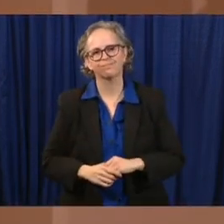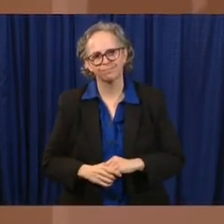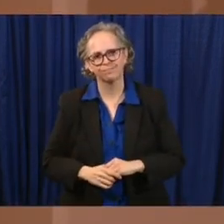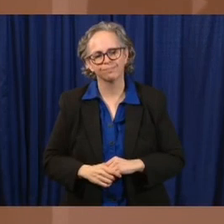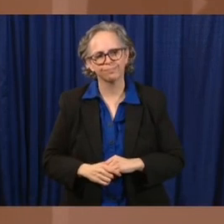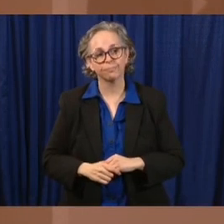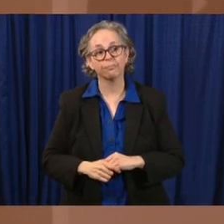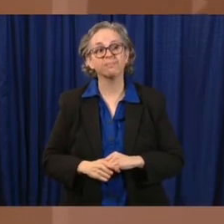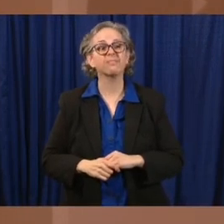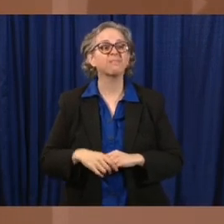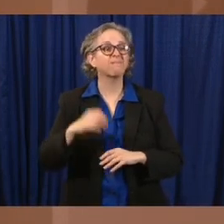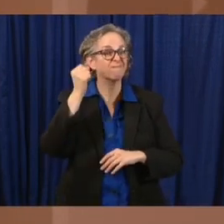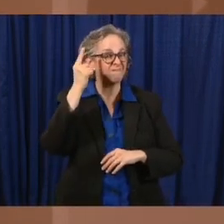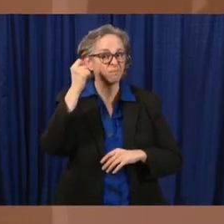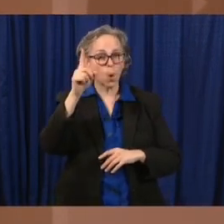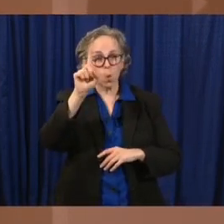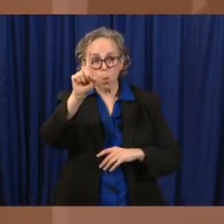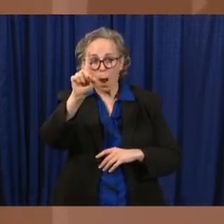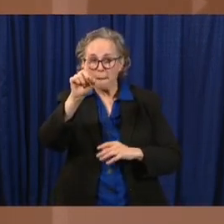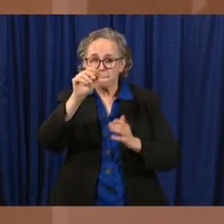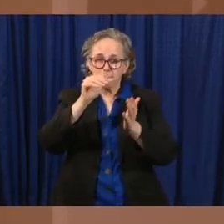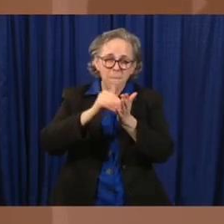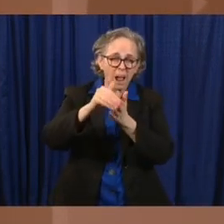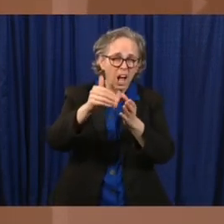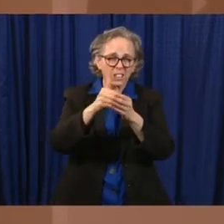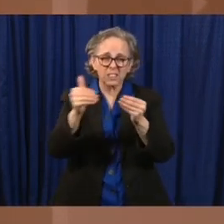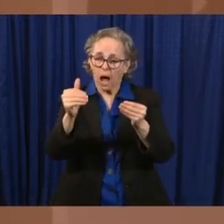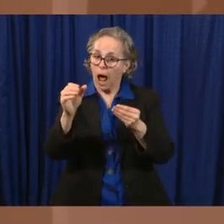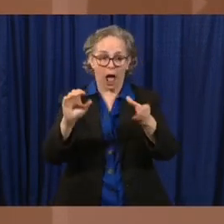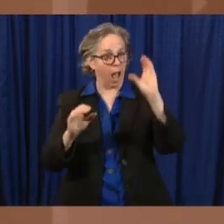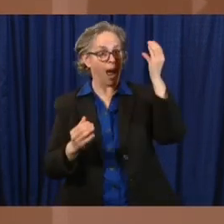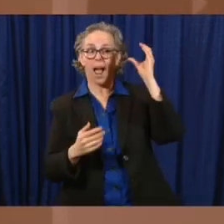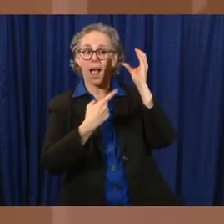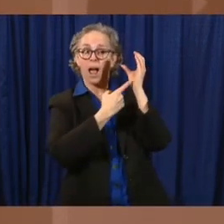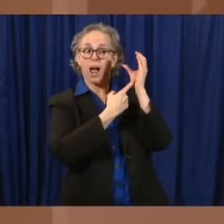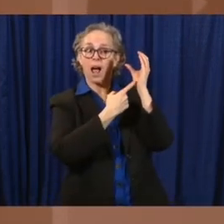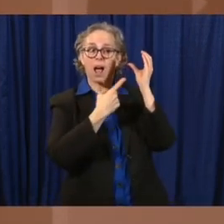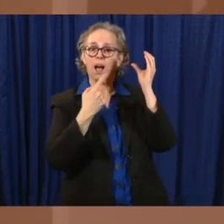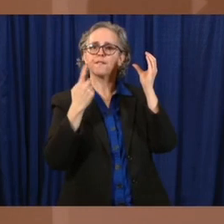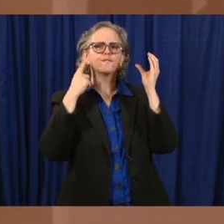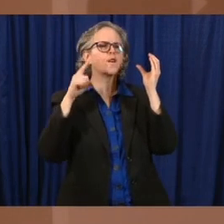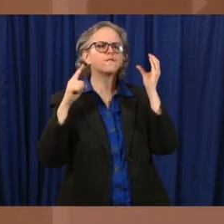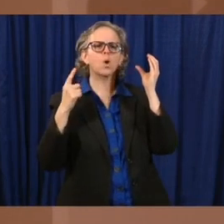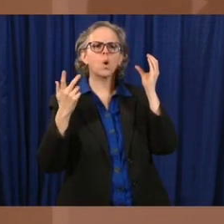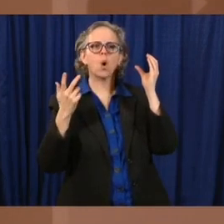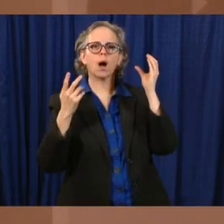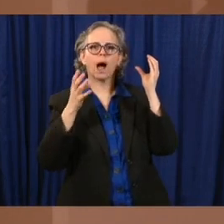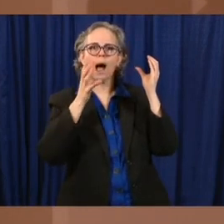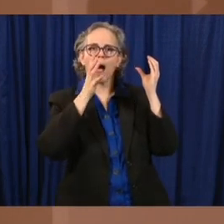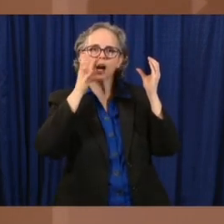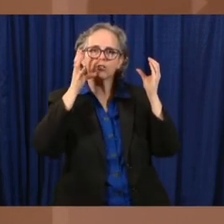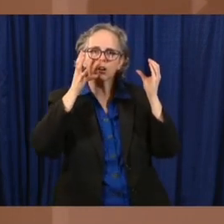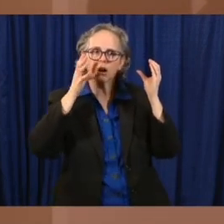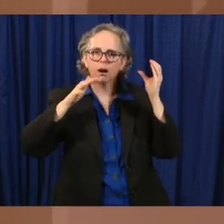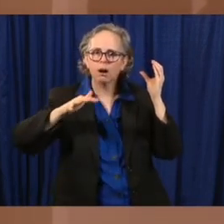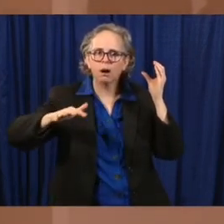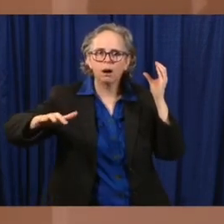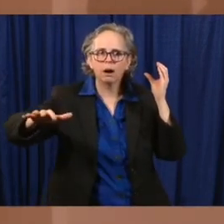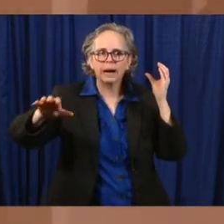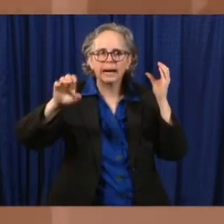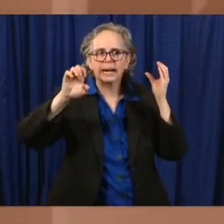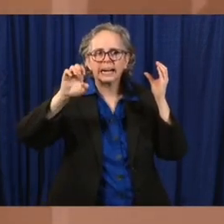$1 million is earmarked in this fund for the agricultural clearance program, where the Ohio Association